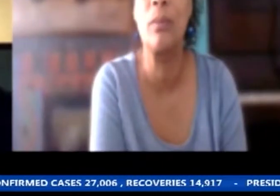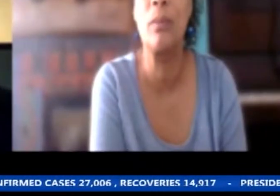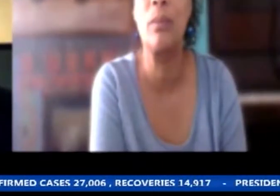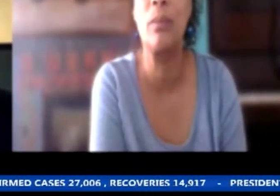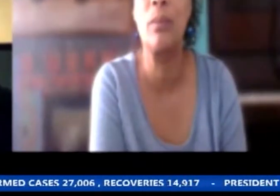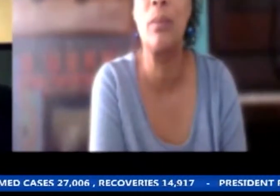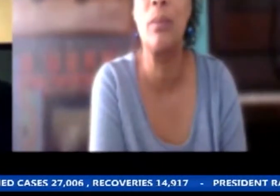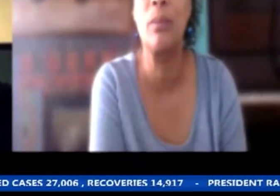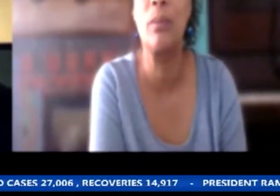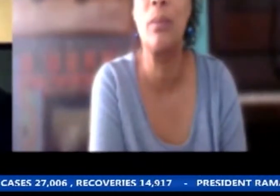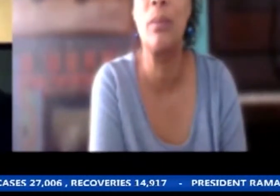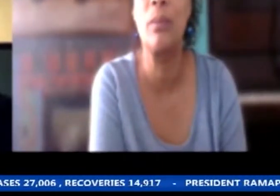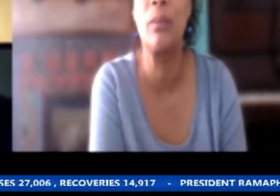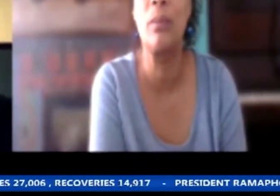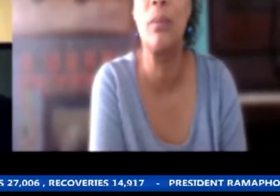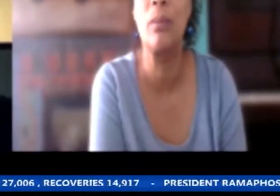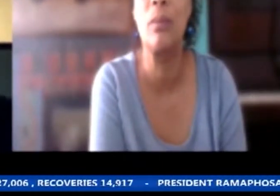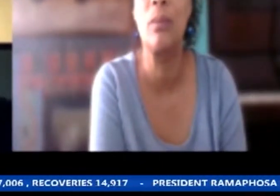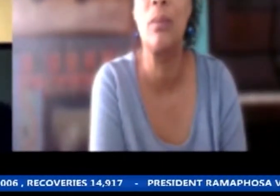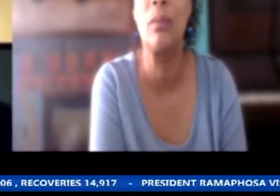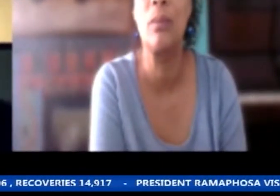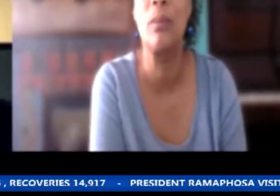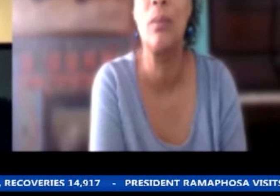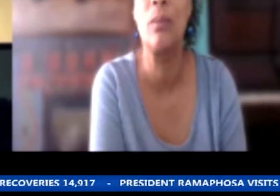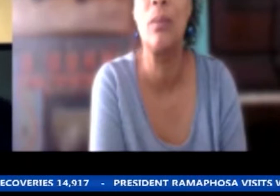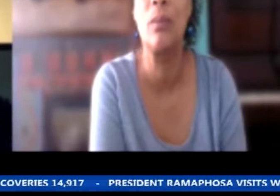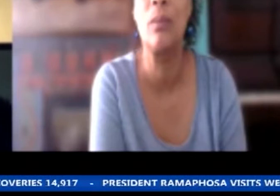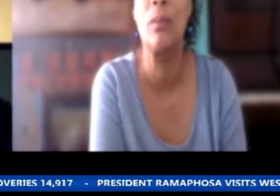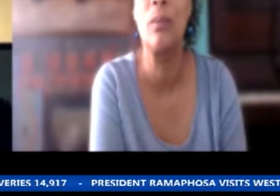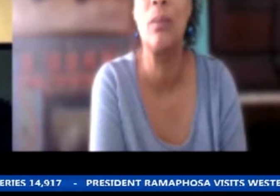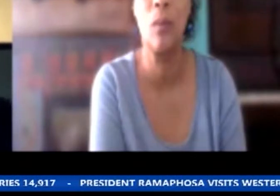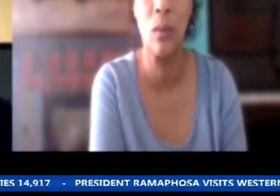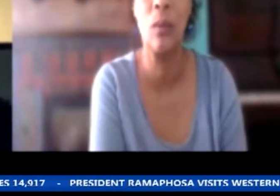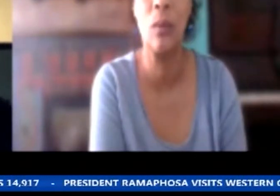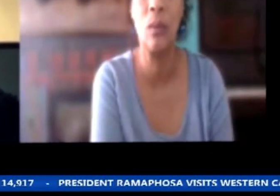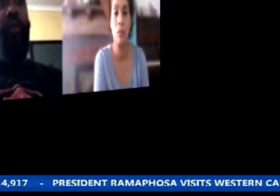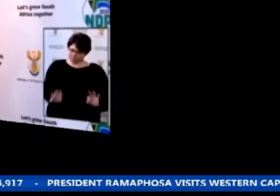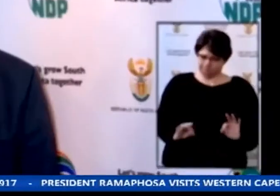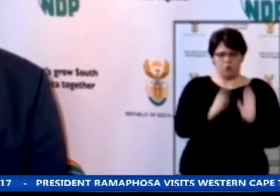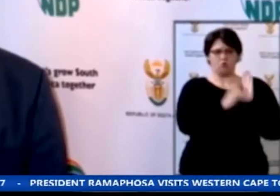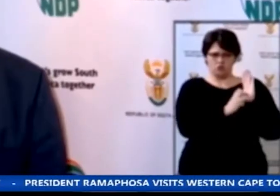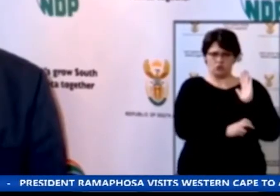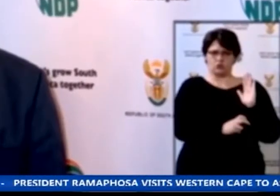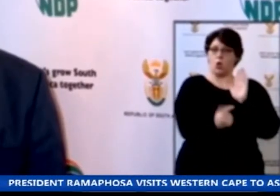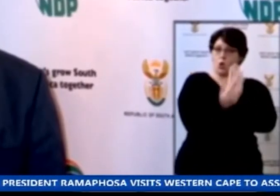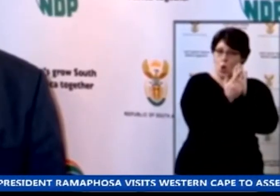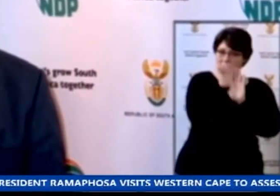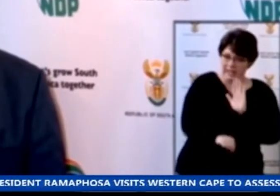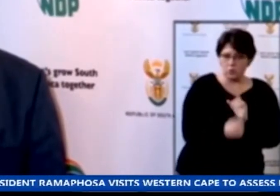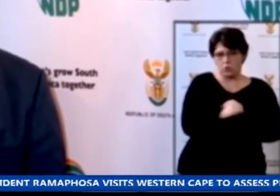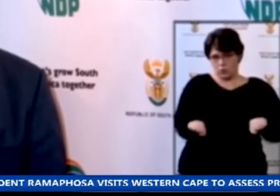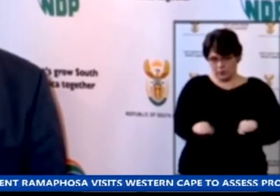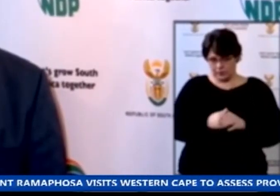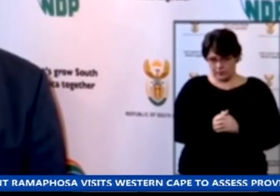condemned the new testing criteria announced by the Provincial Government for Cape Metro citizens. Government to appeal a